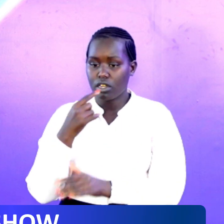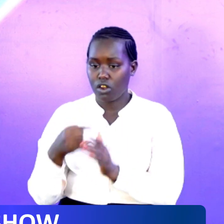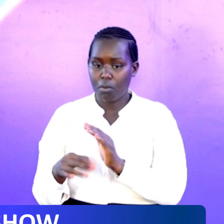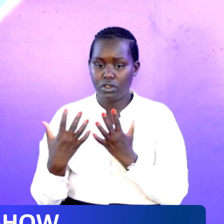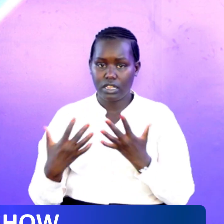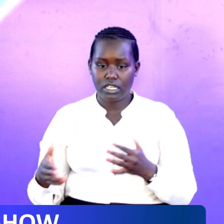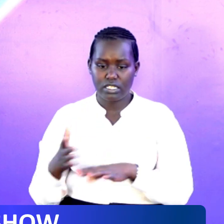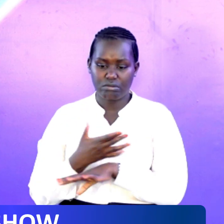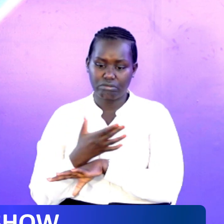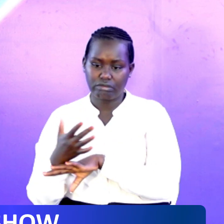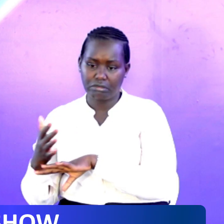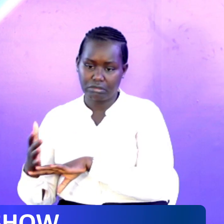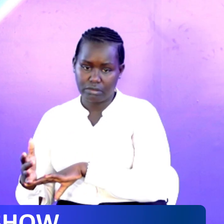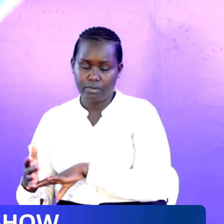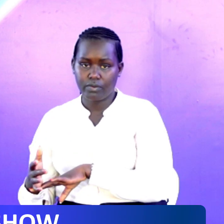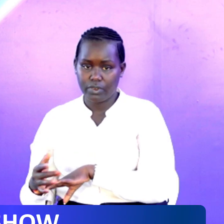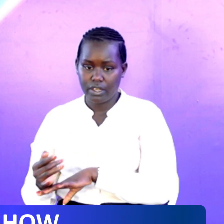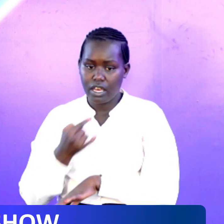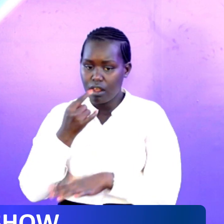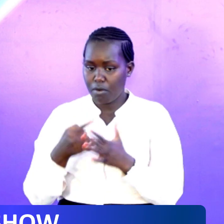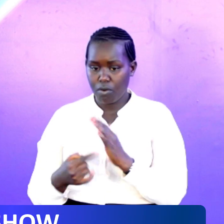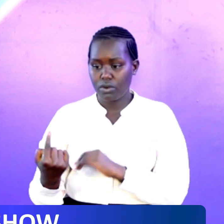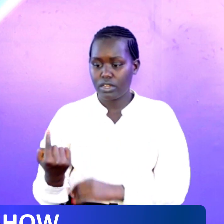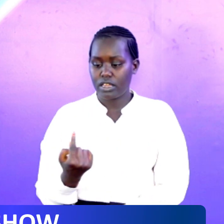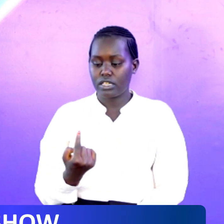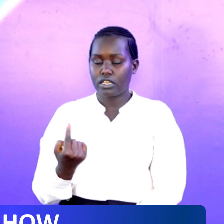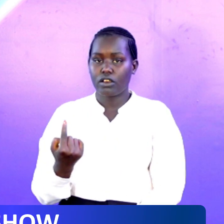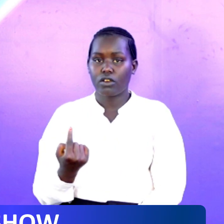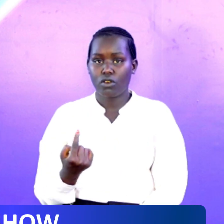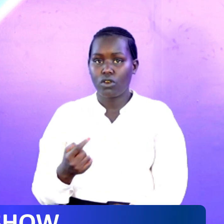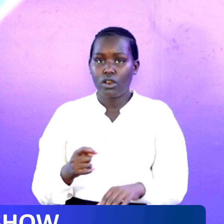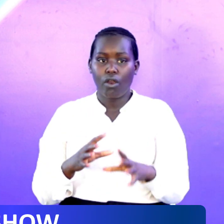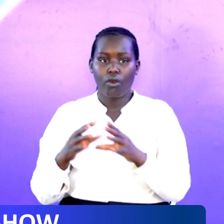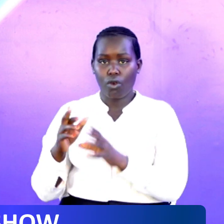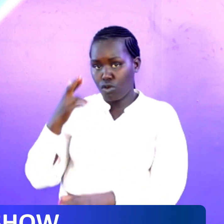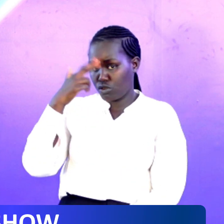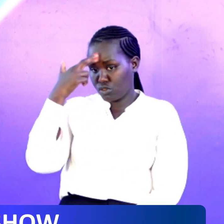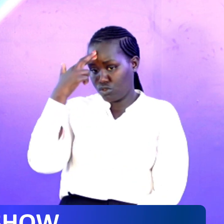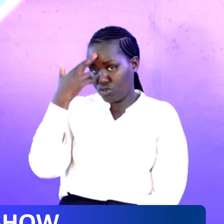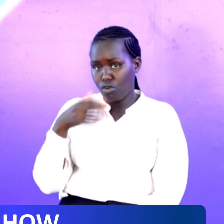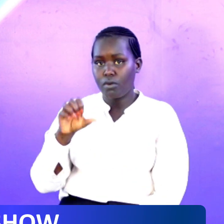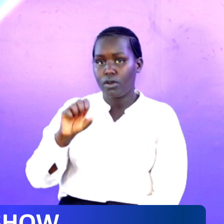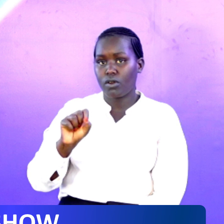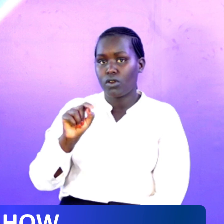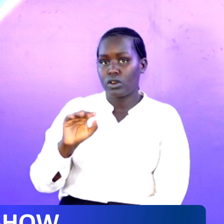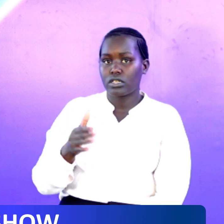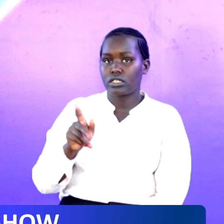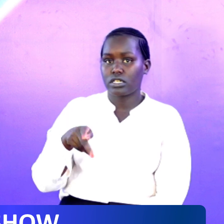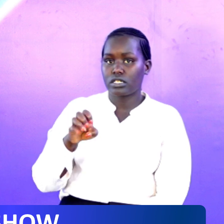is useless, and I tell you the single most richest, go to Rome. When you land in Rome, St. Peter's Square, which is the